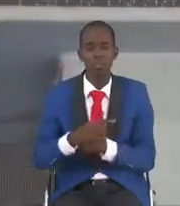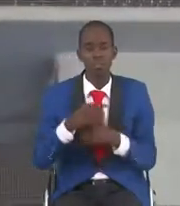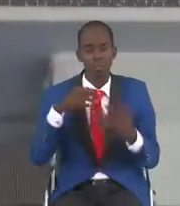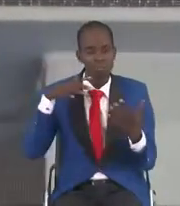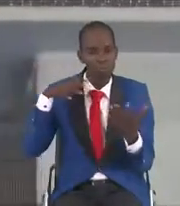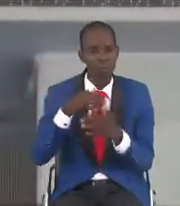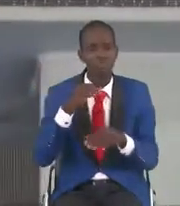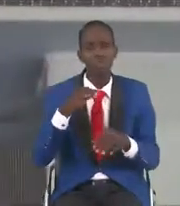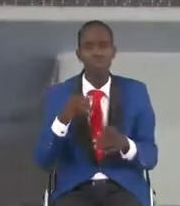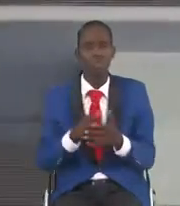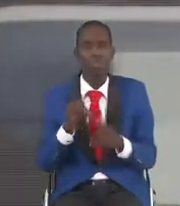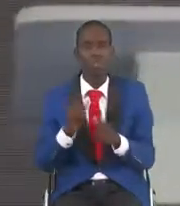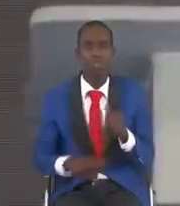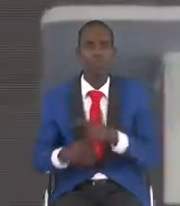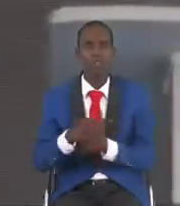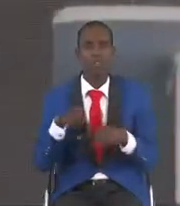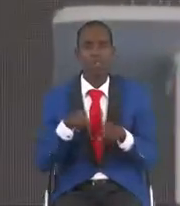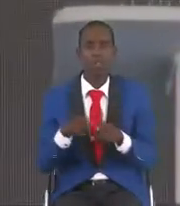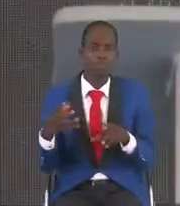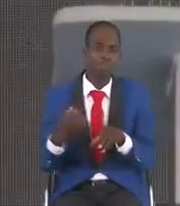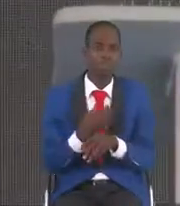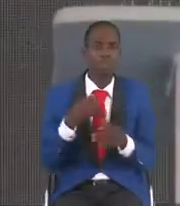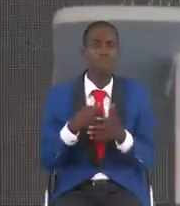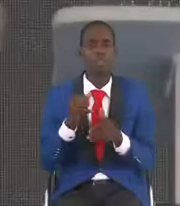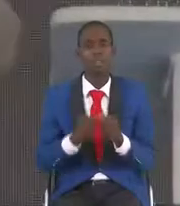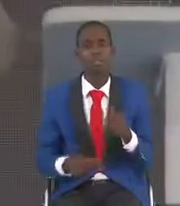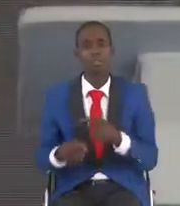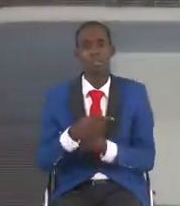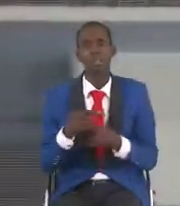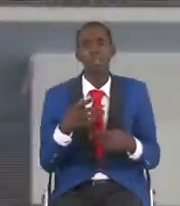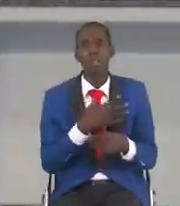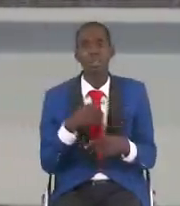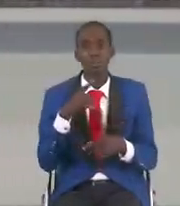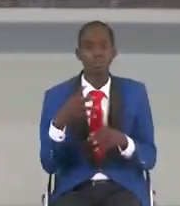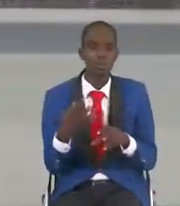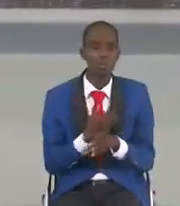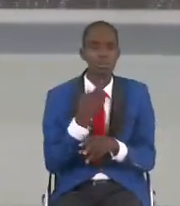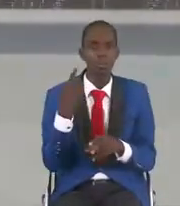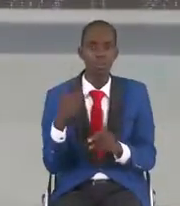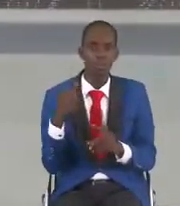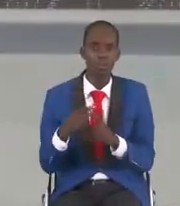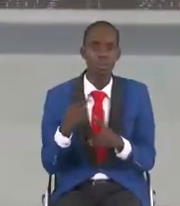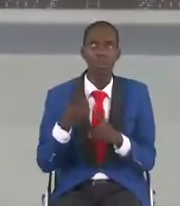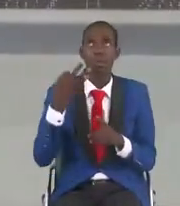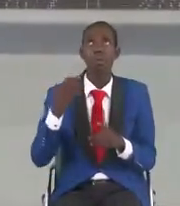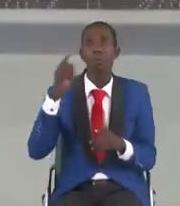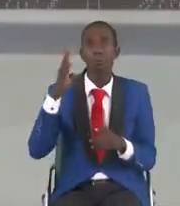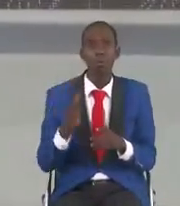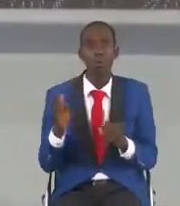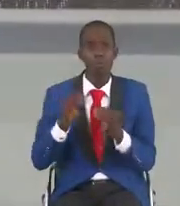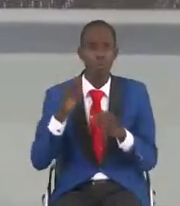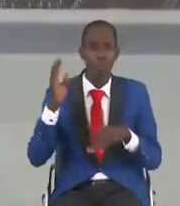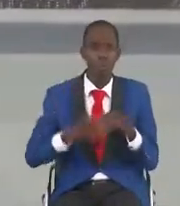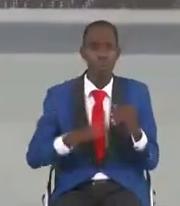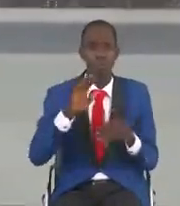every day, as you take in that every day, and you take the word of God more than your